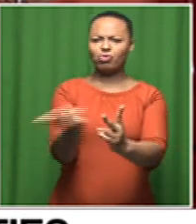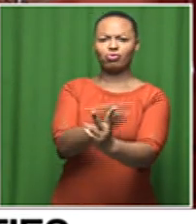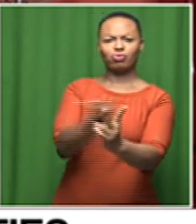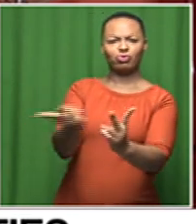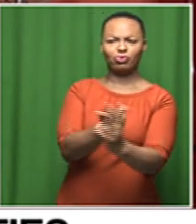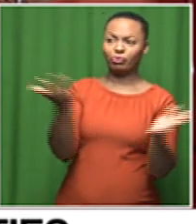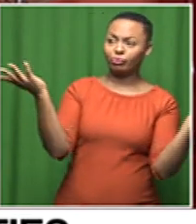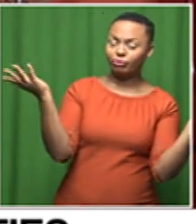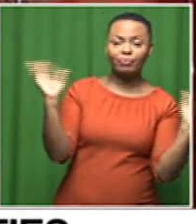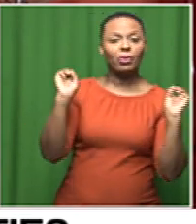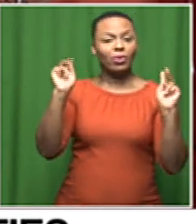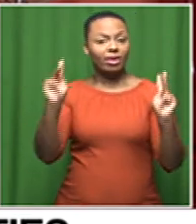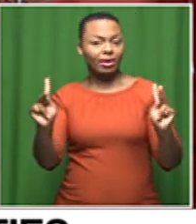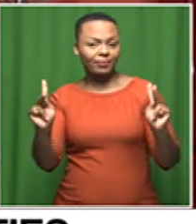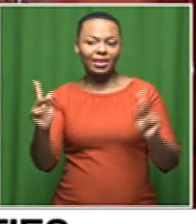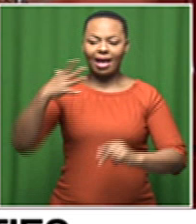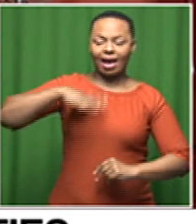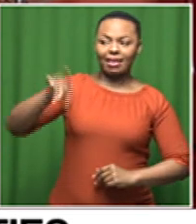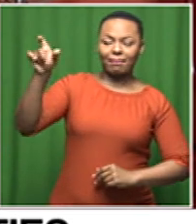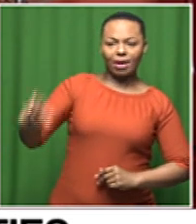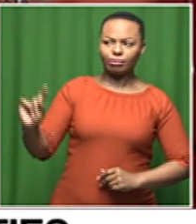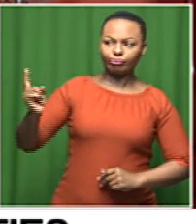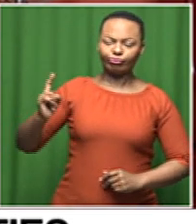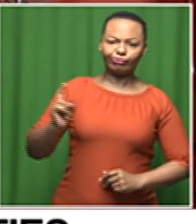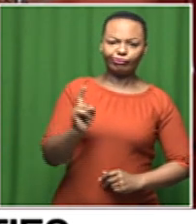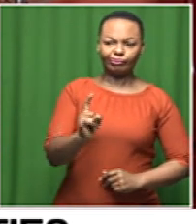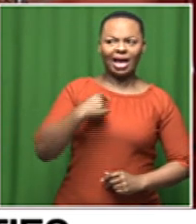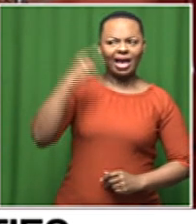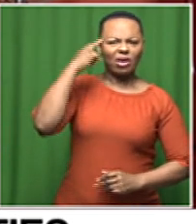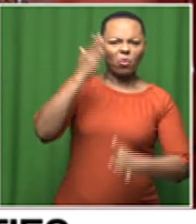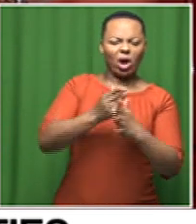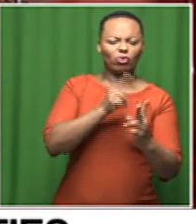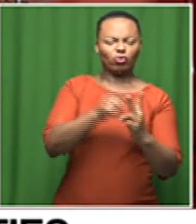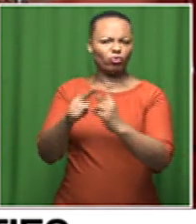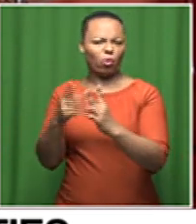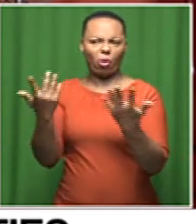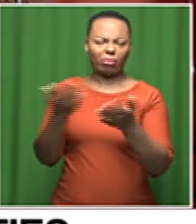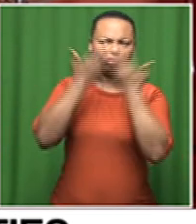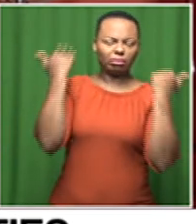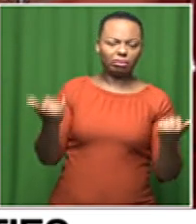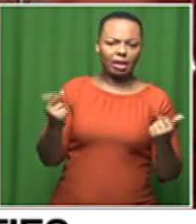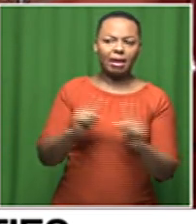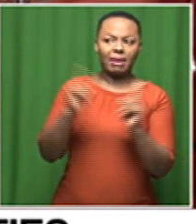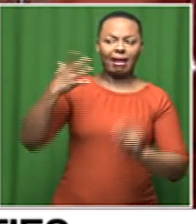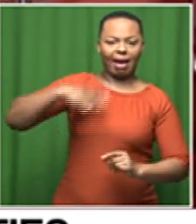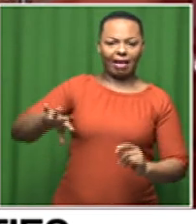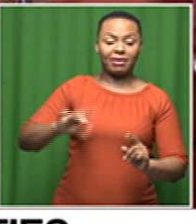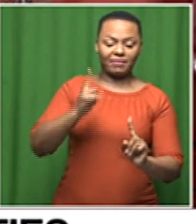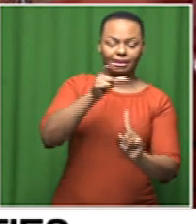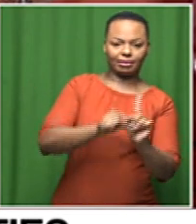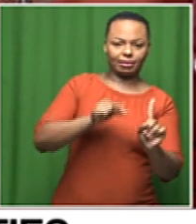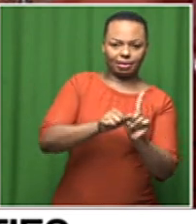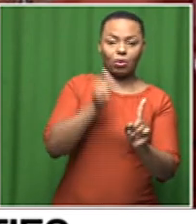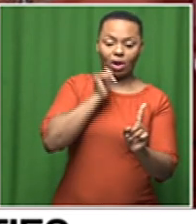Fine. The other one came, I think, basebetsa baka 2-2, I don't know. So this, the first one that we